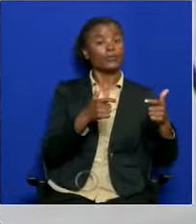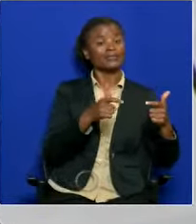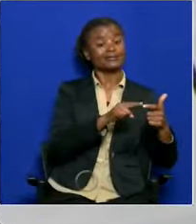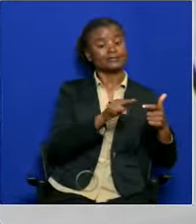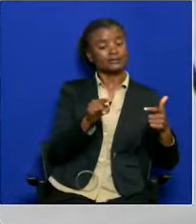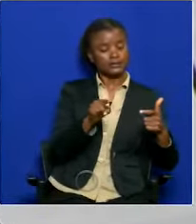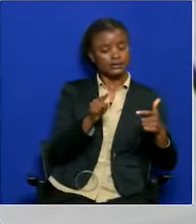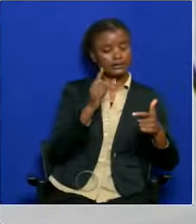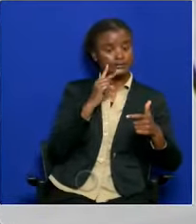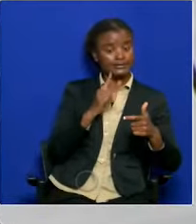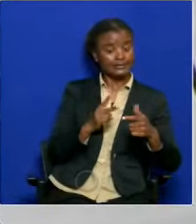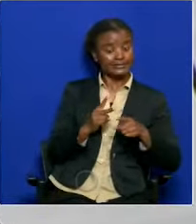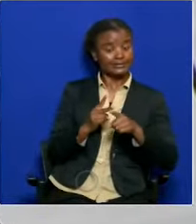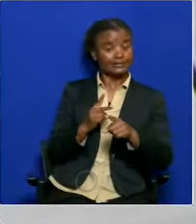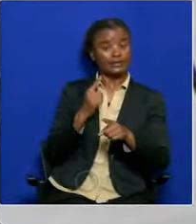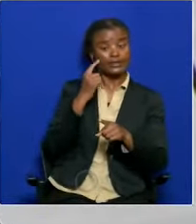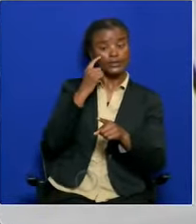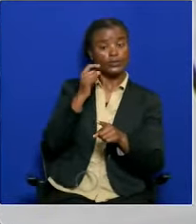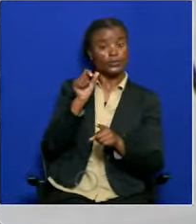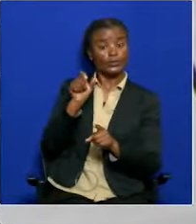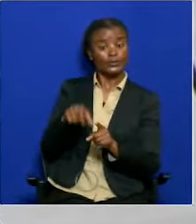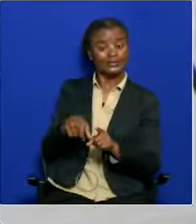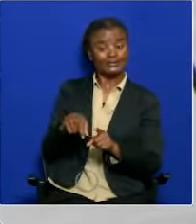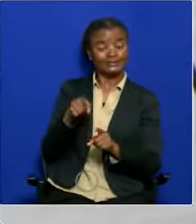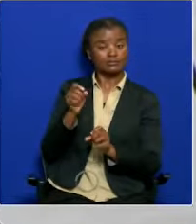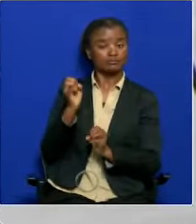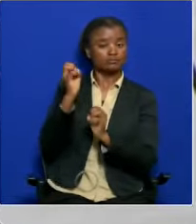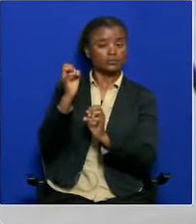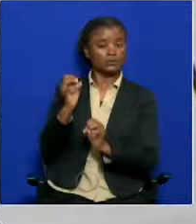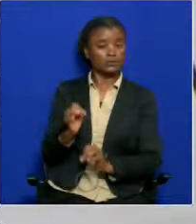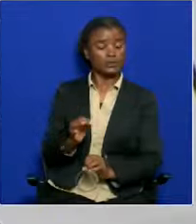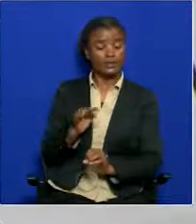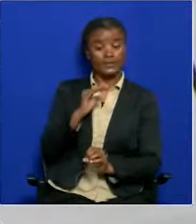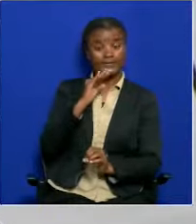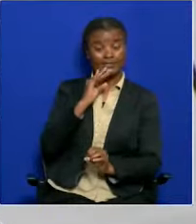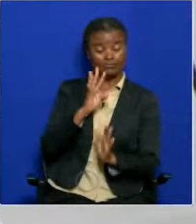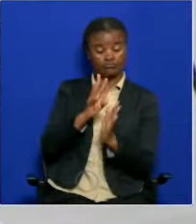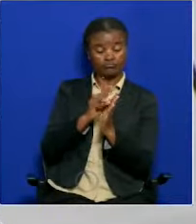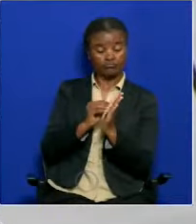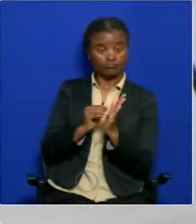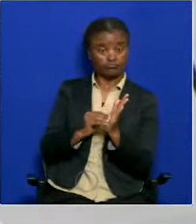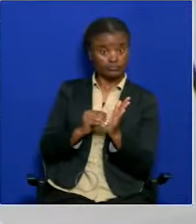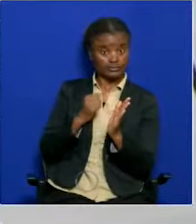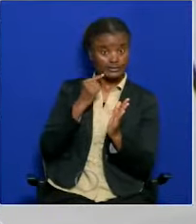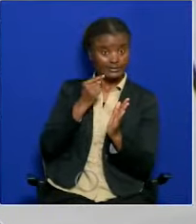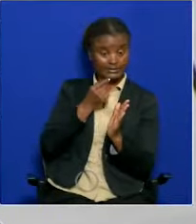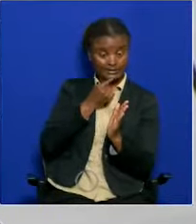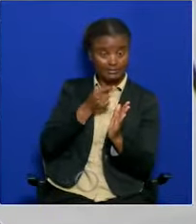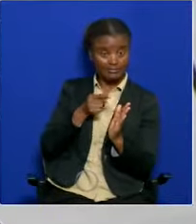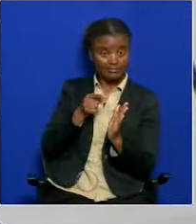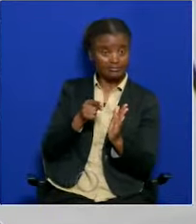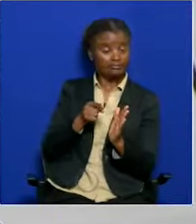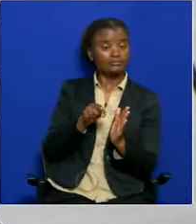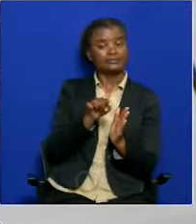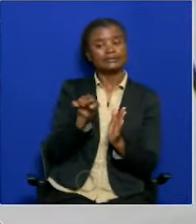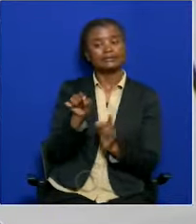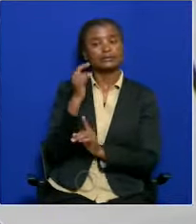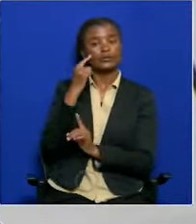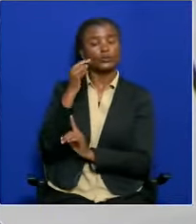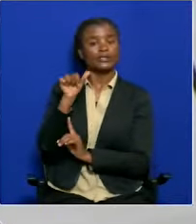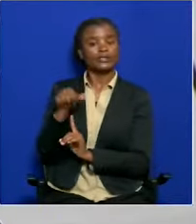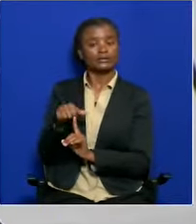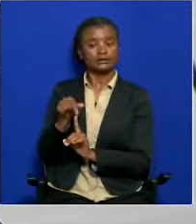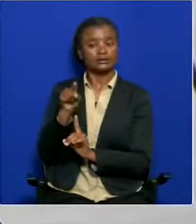the same engagement does not record the allegation in his sworn statement. Sergeant Matlala